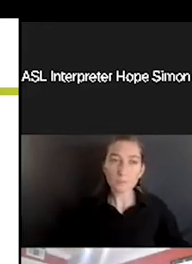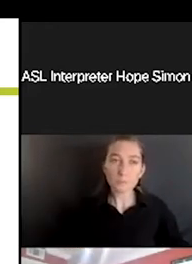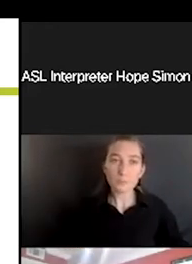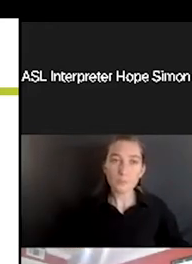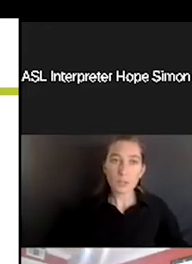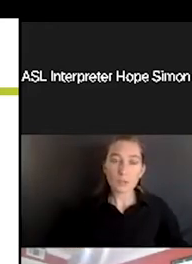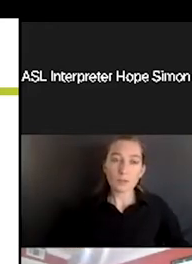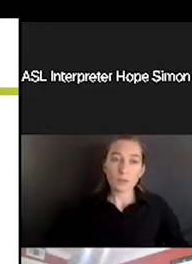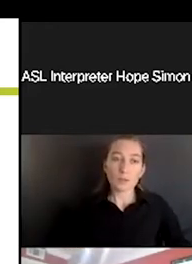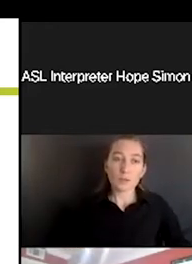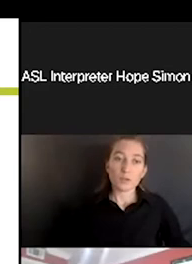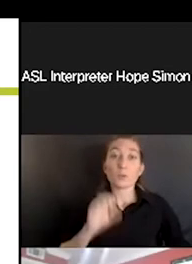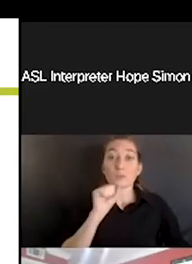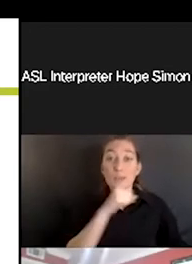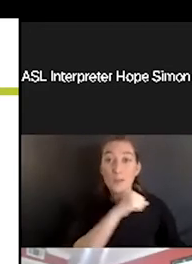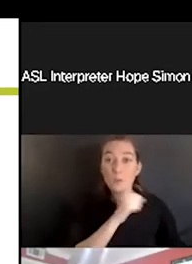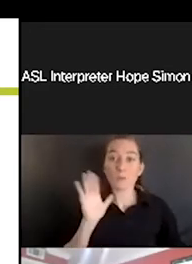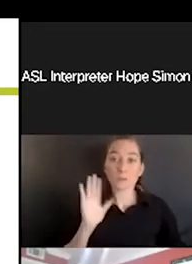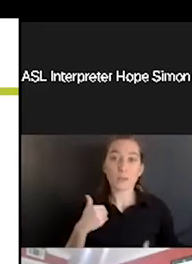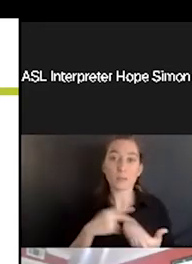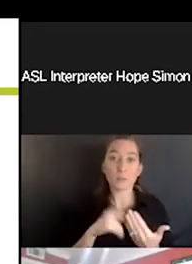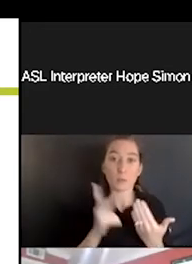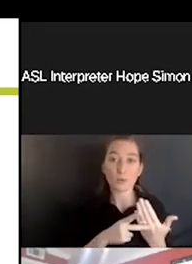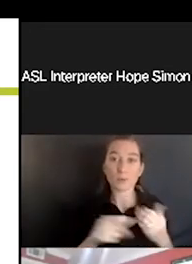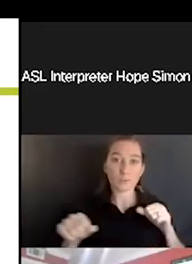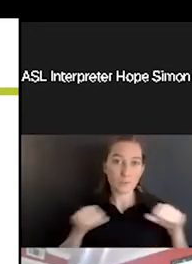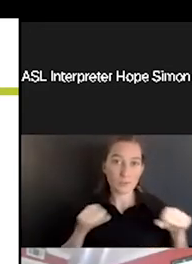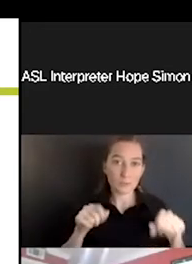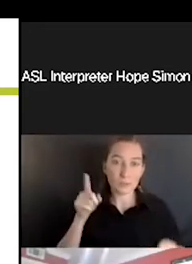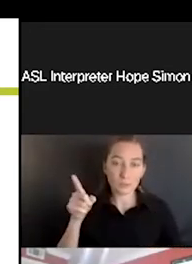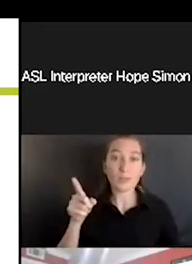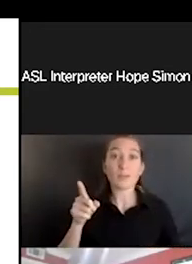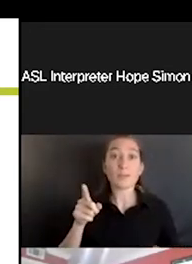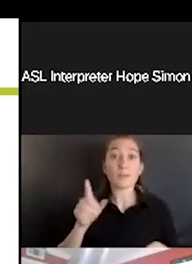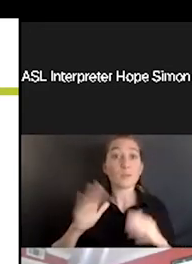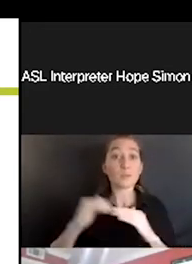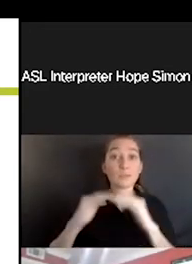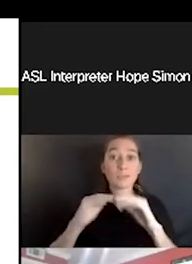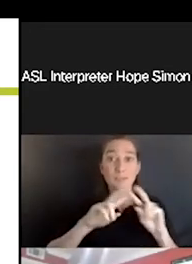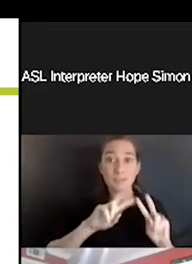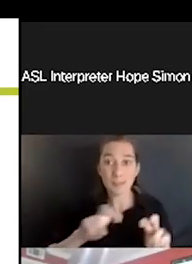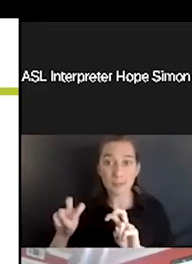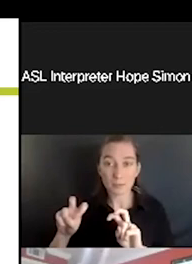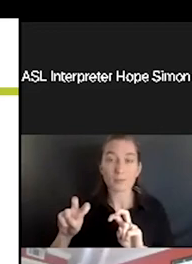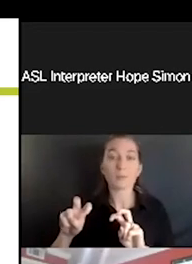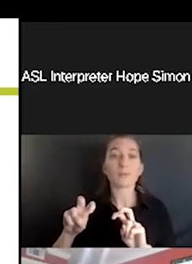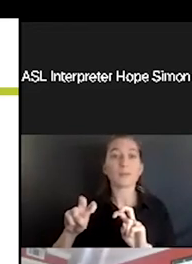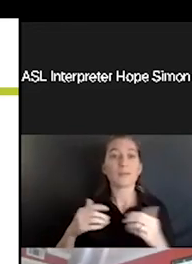they were in the middle of it. They hadn't finished, and they were examining school buildings, and they had in their program